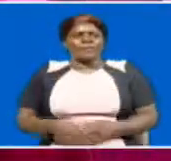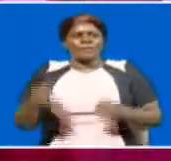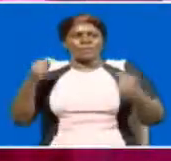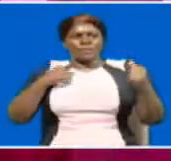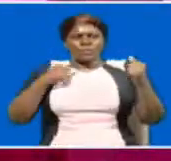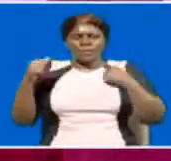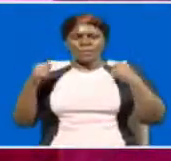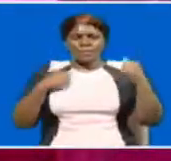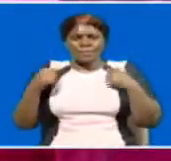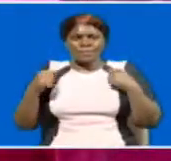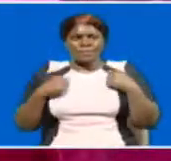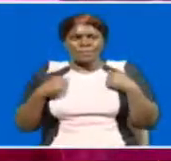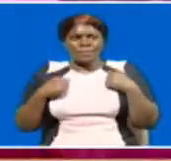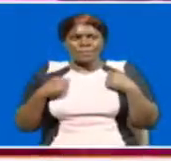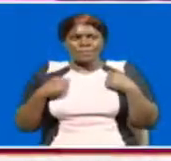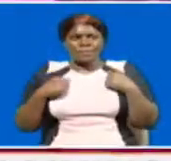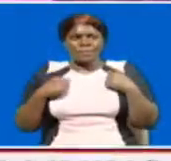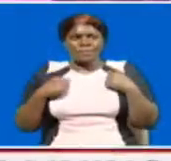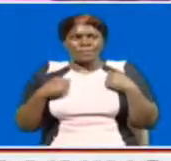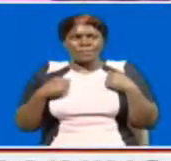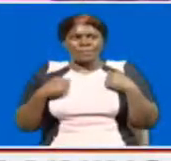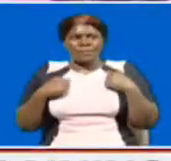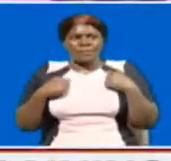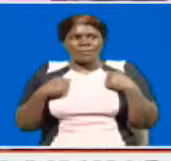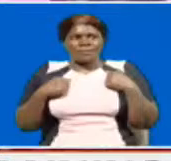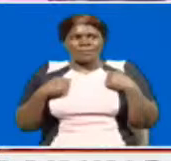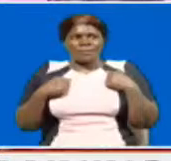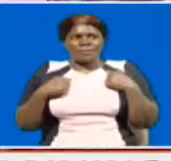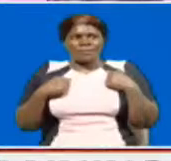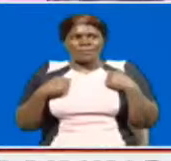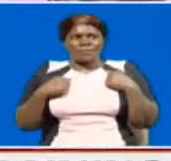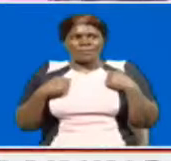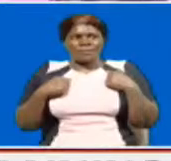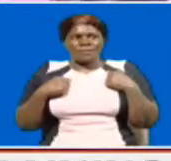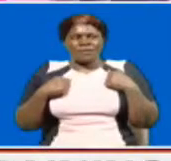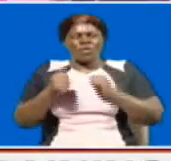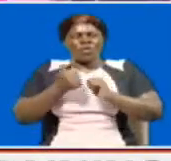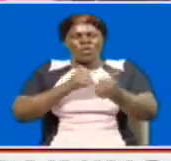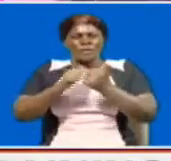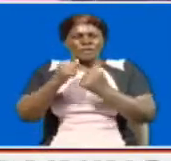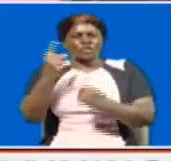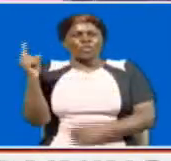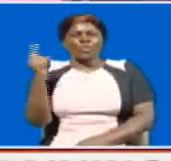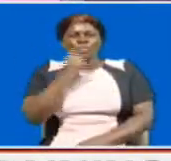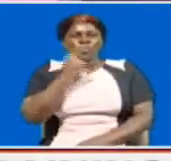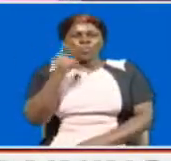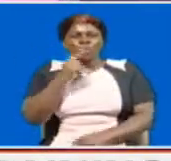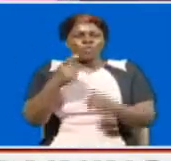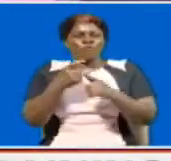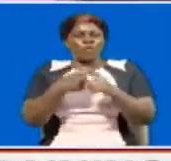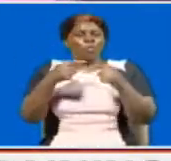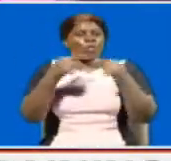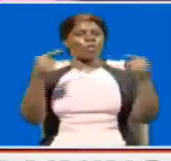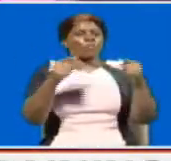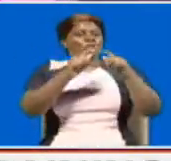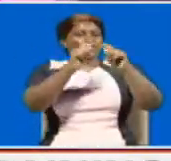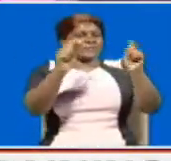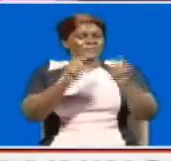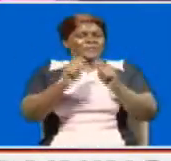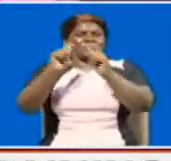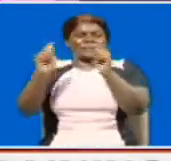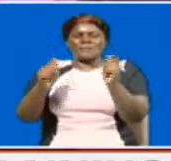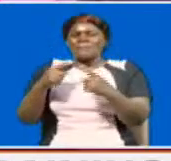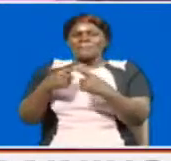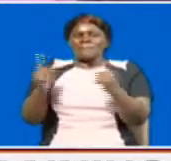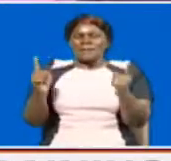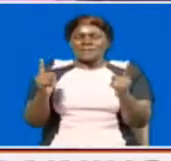Rwanda, let's just say, there was a little bit of stiff competition from the opposing teammates. Yeah,